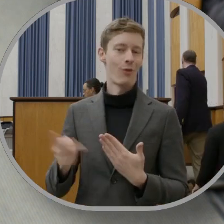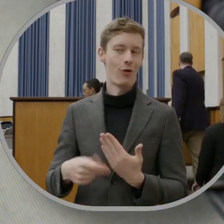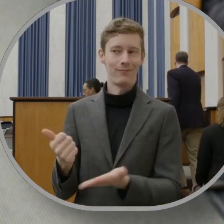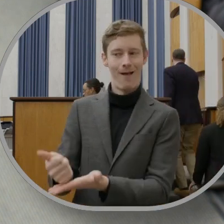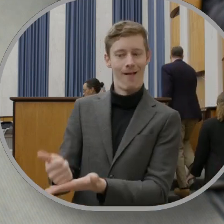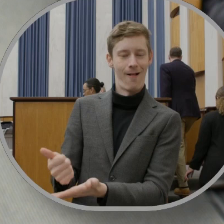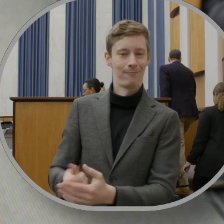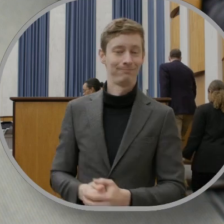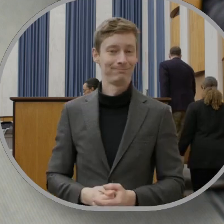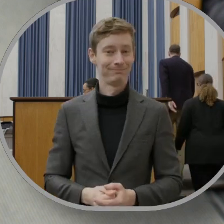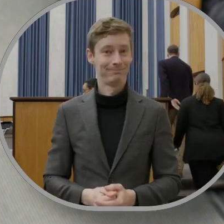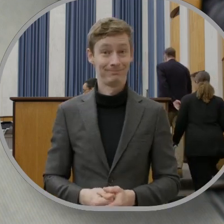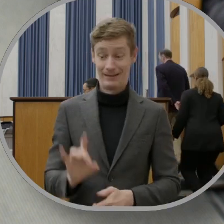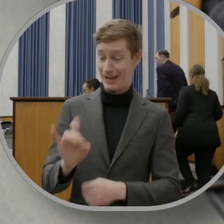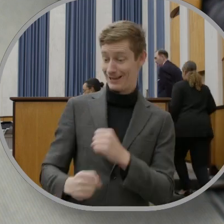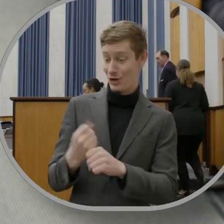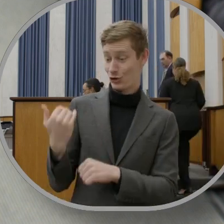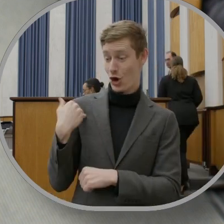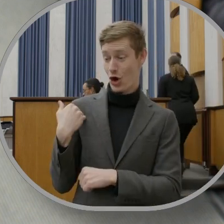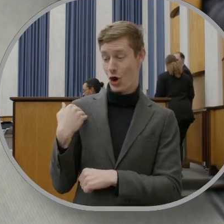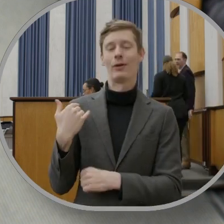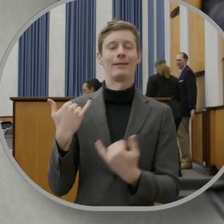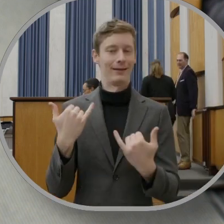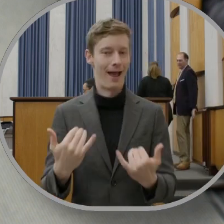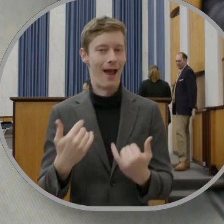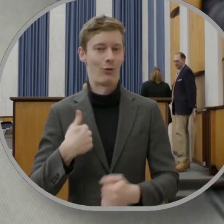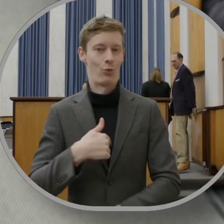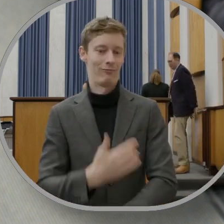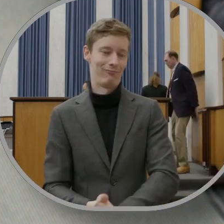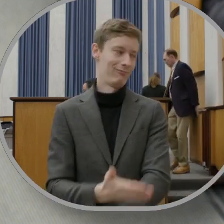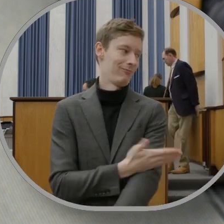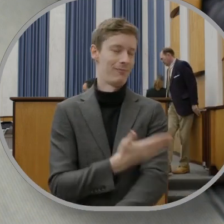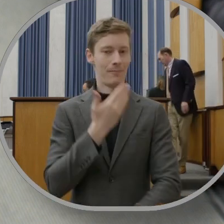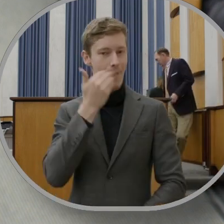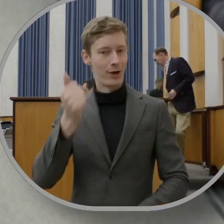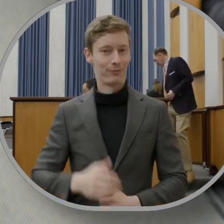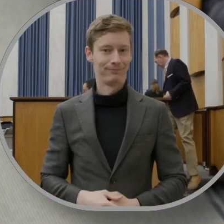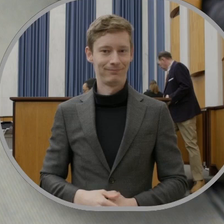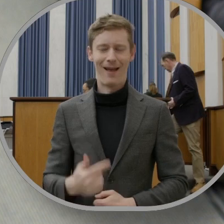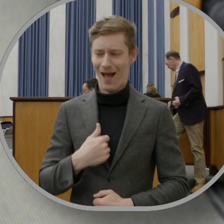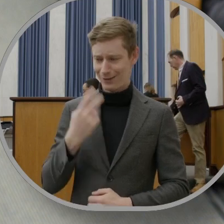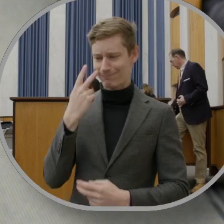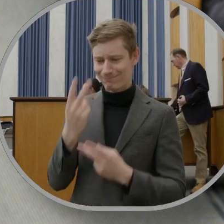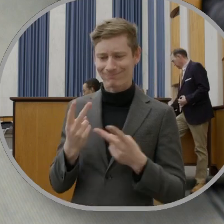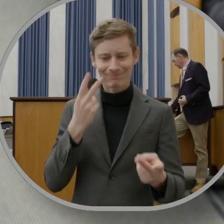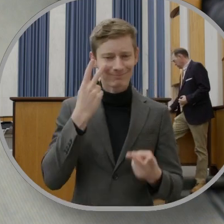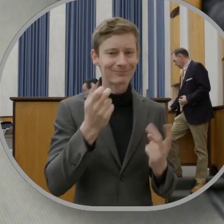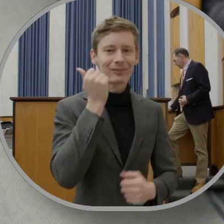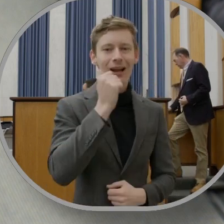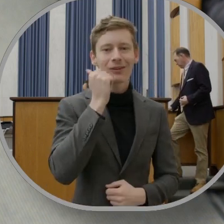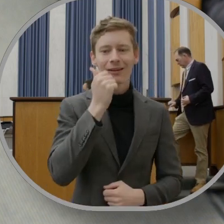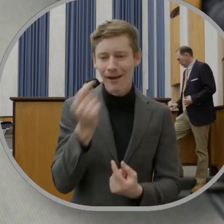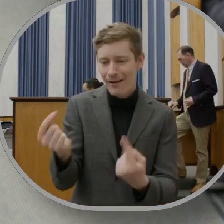We are better today than we were 8 years ago. And I see that each and every day when I come to work with some of the best